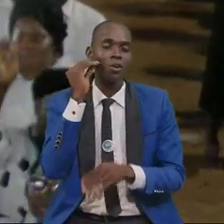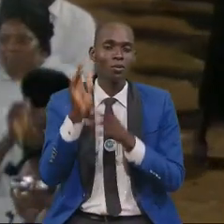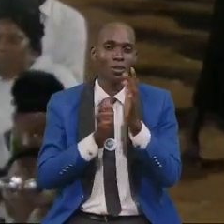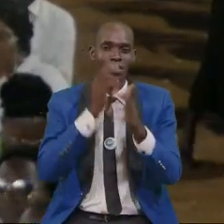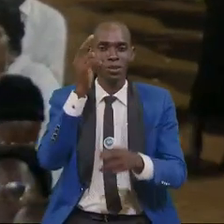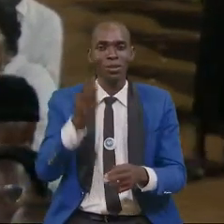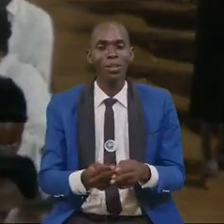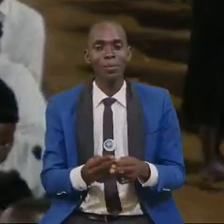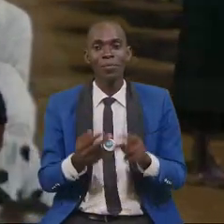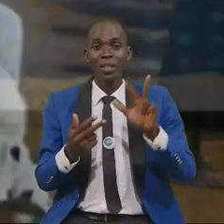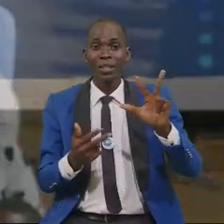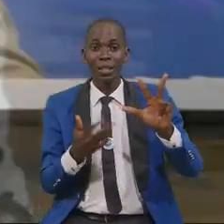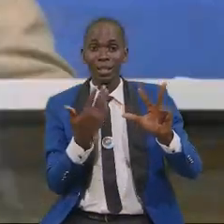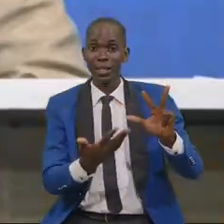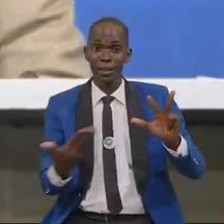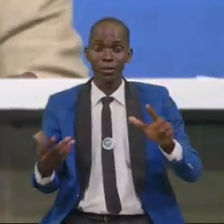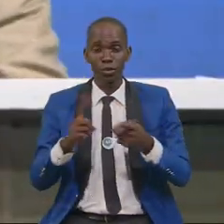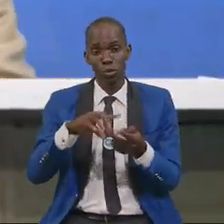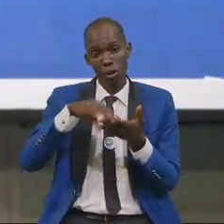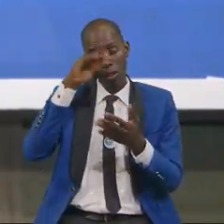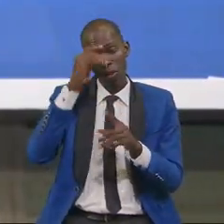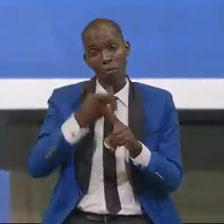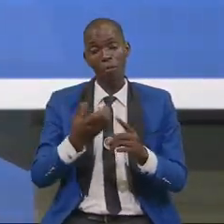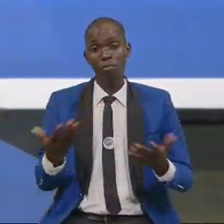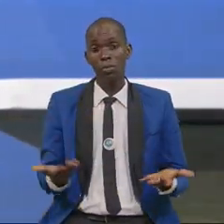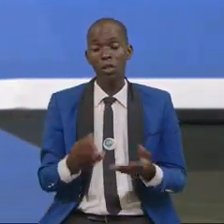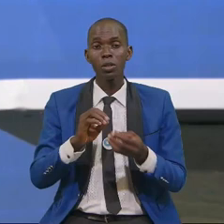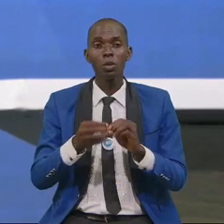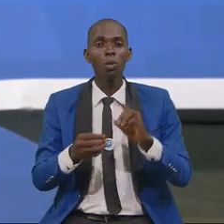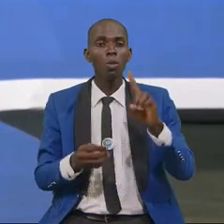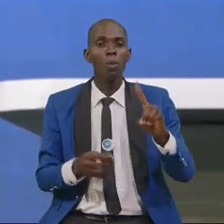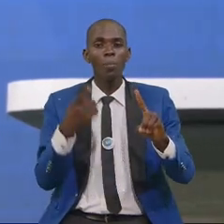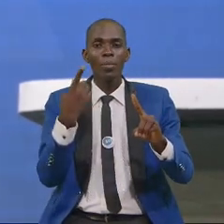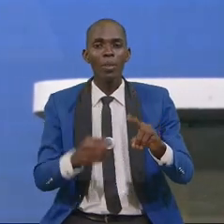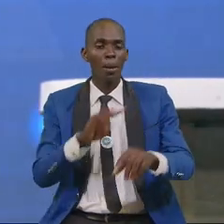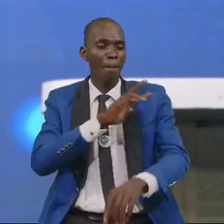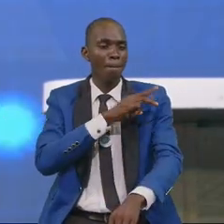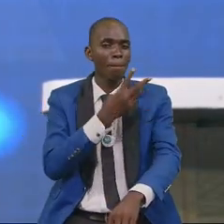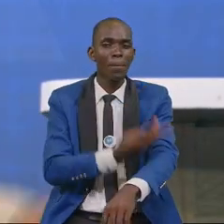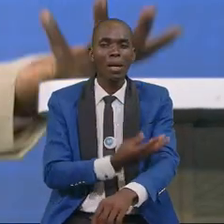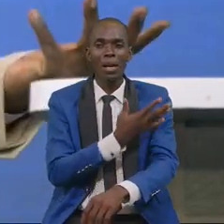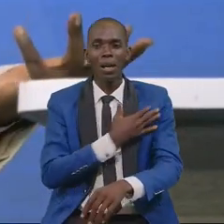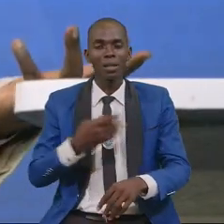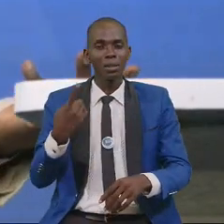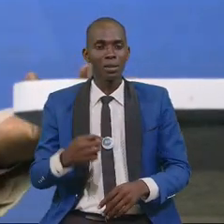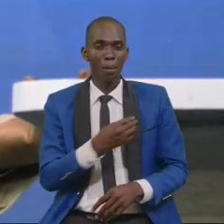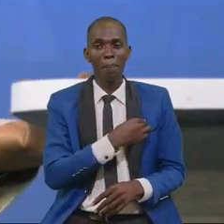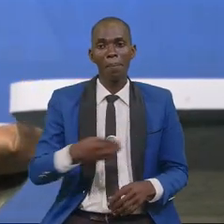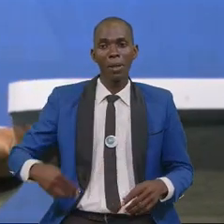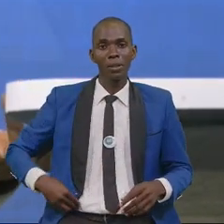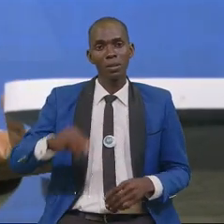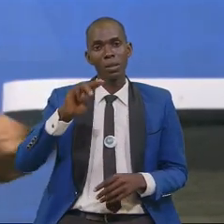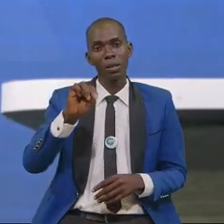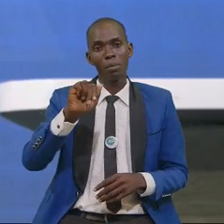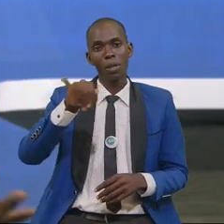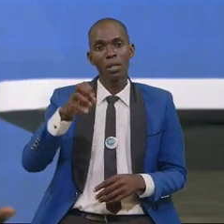three things here. Number one, the might and majesty of the Mediator. The might. How powerful is